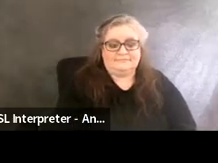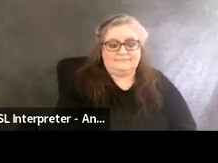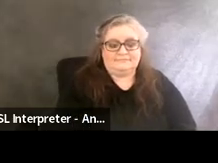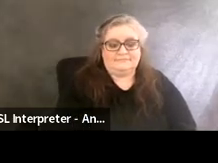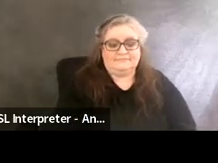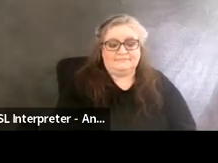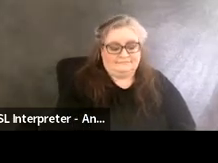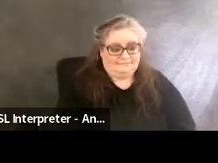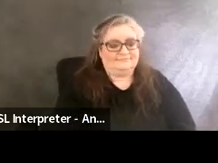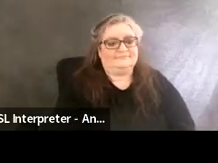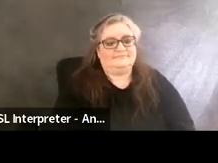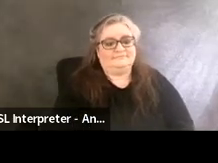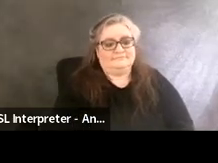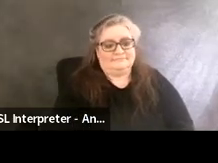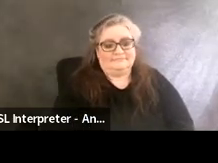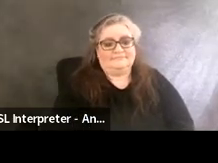Great.